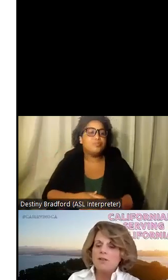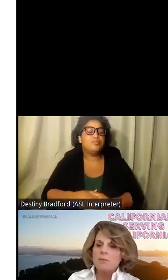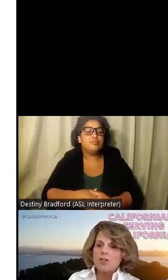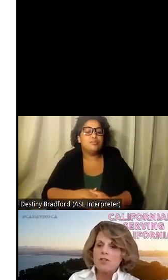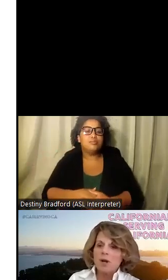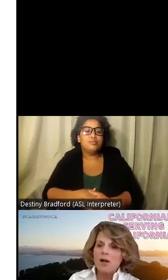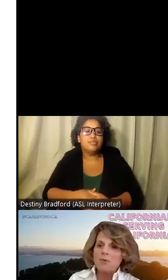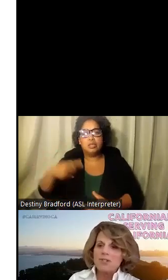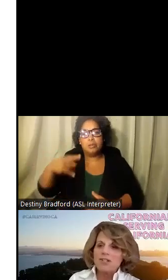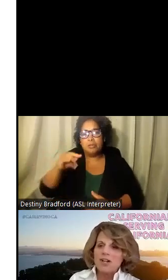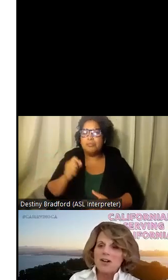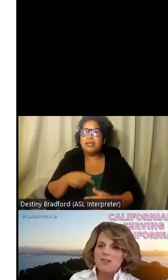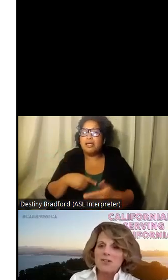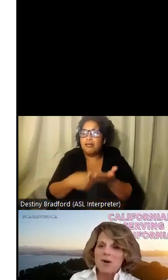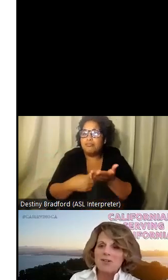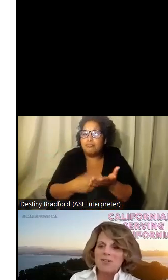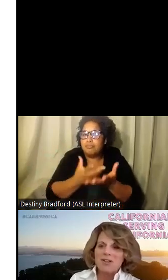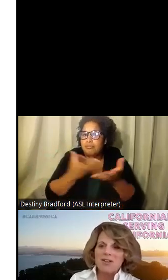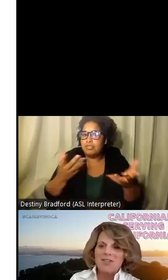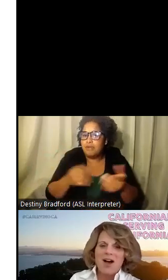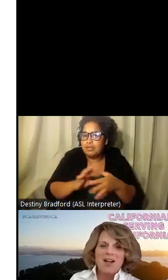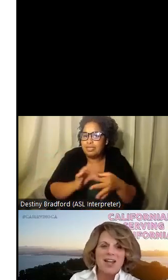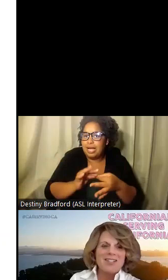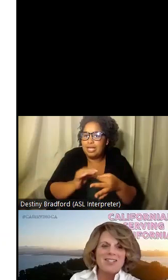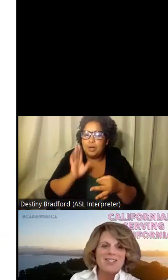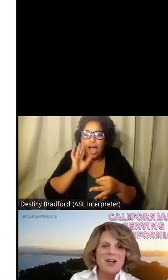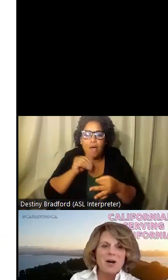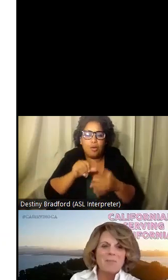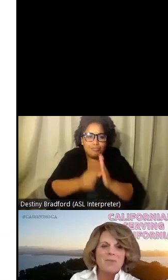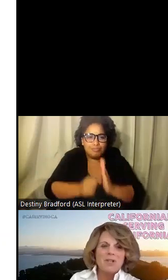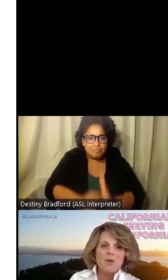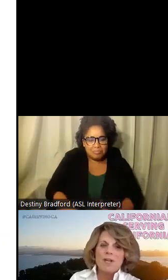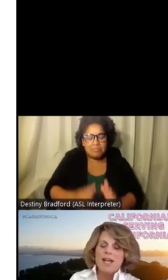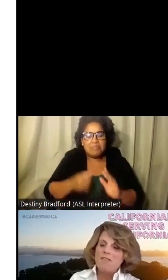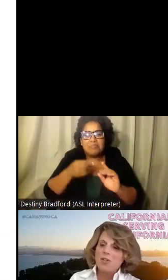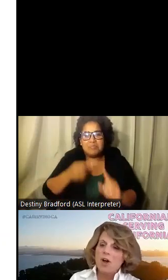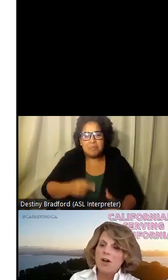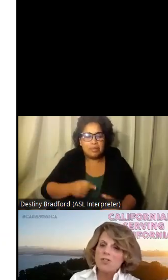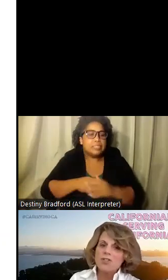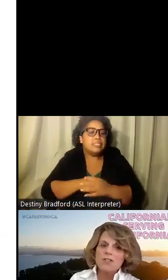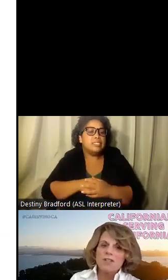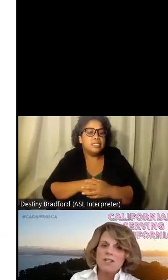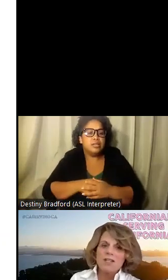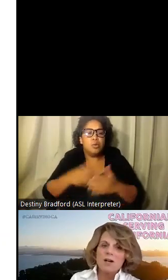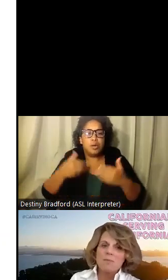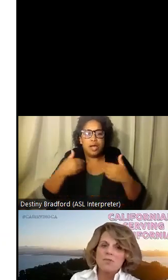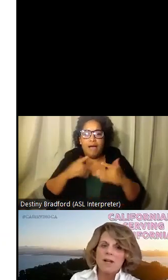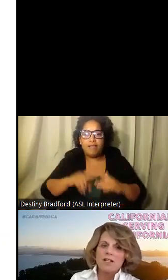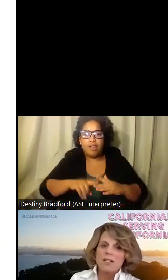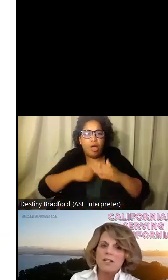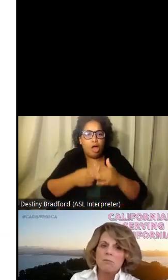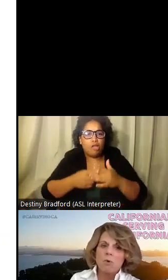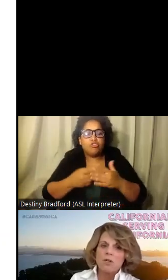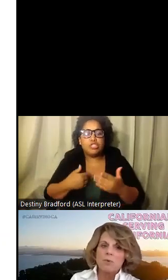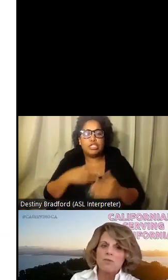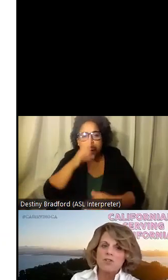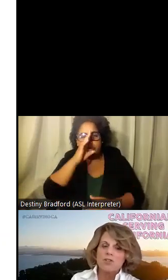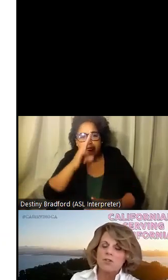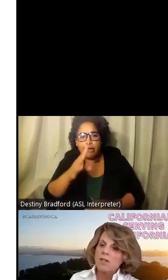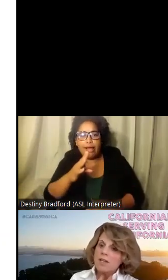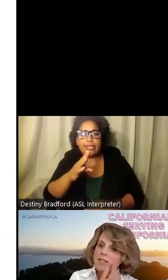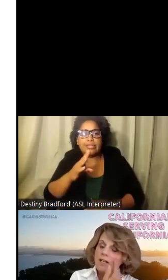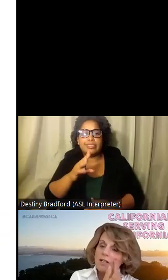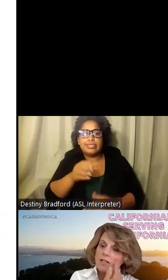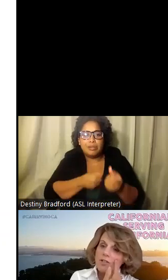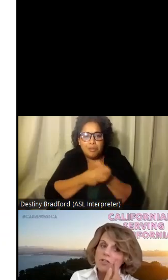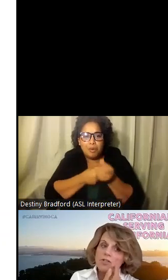Pete covered much of what I was going to cover, so I'll hit the highlights. We have launched the Direct Support